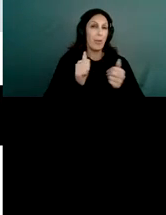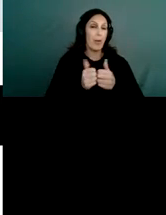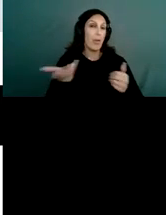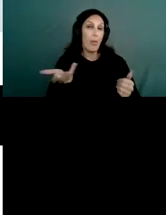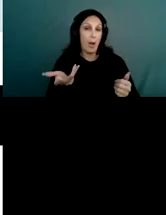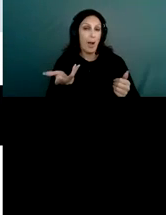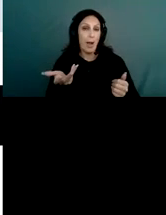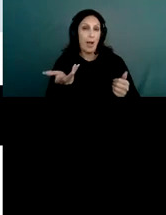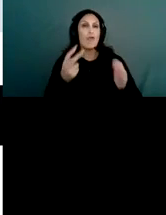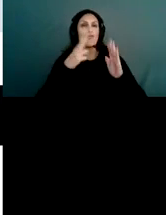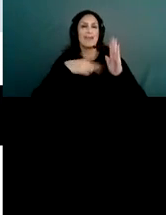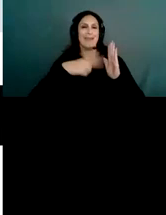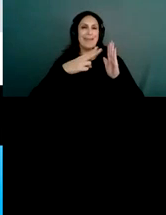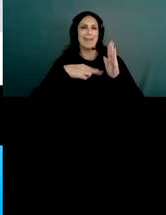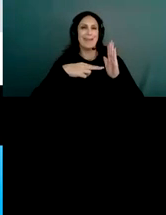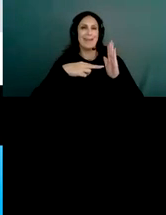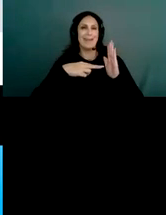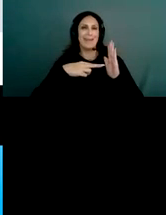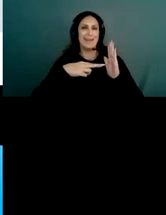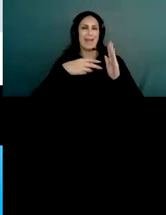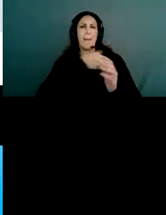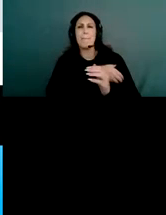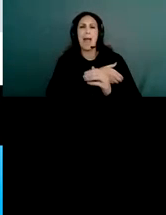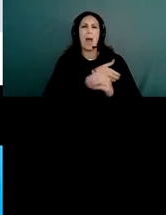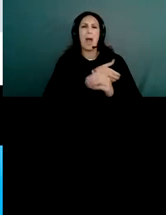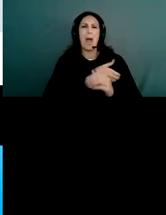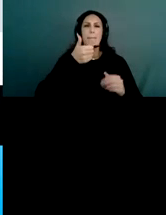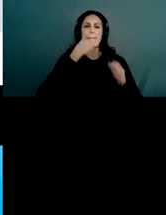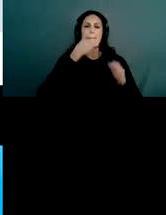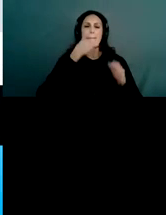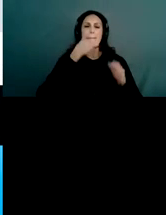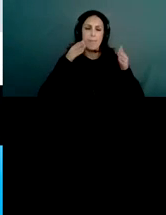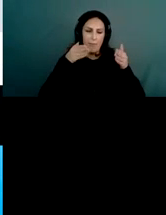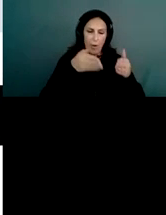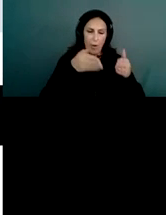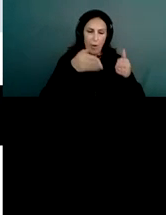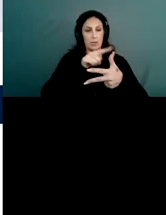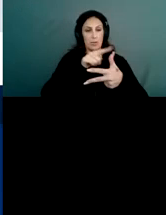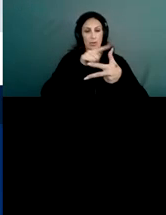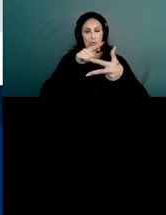reading. PowerUp makes reading easier by focusing on 3 things.